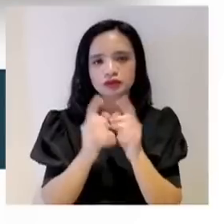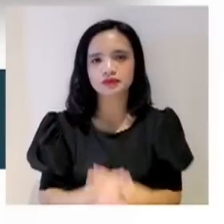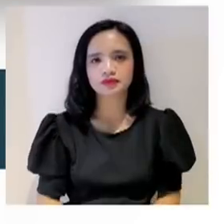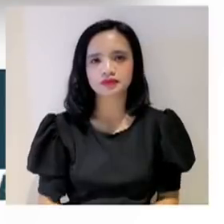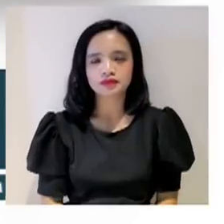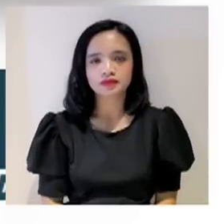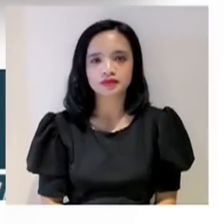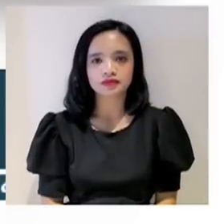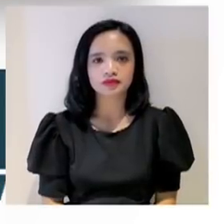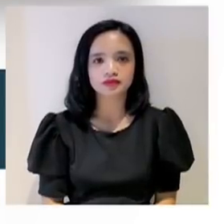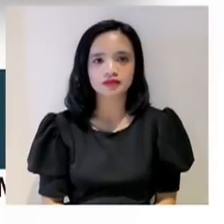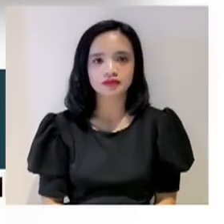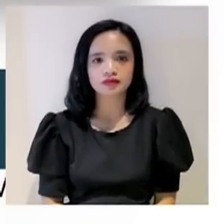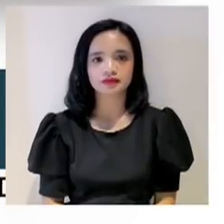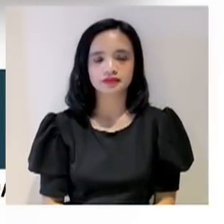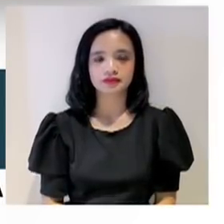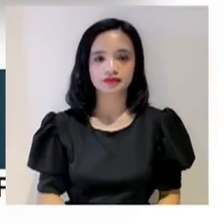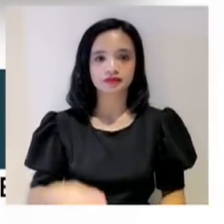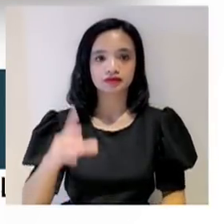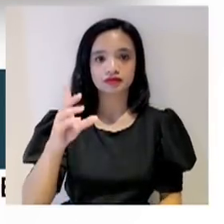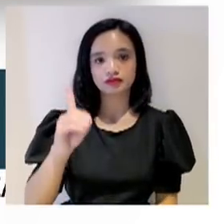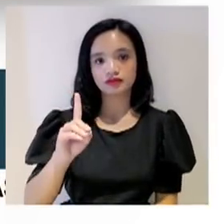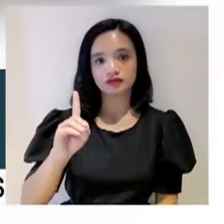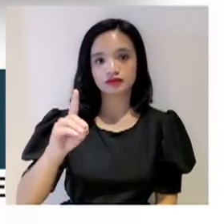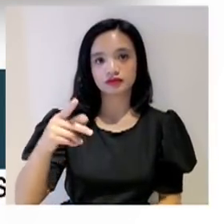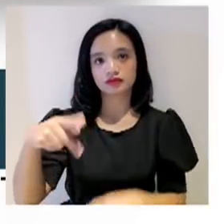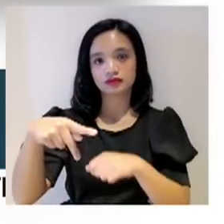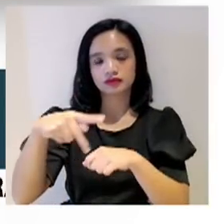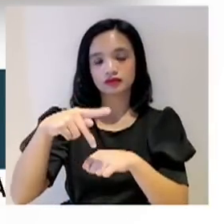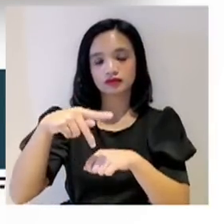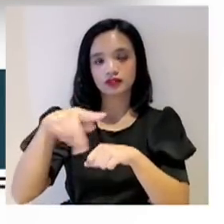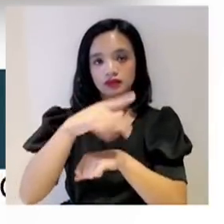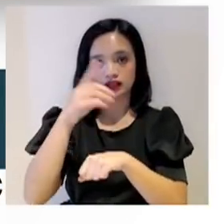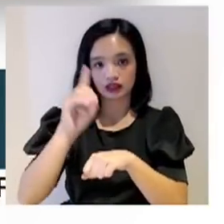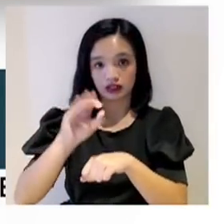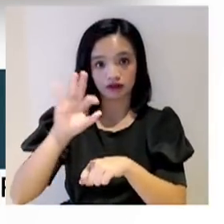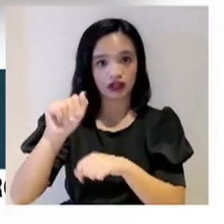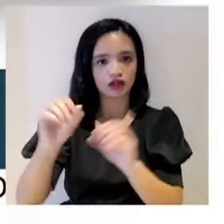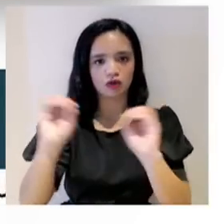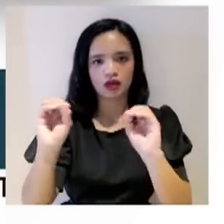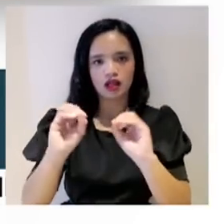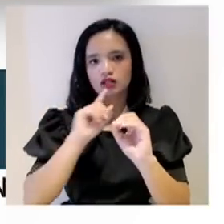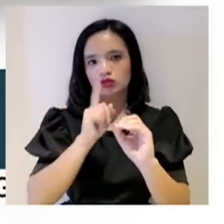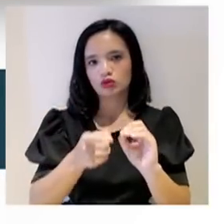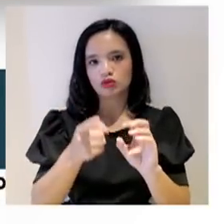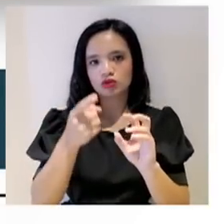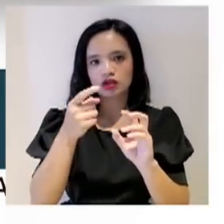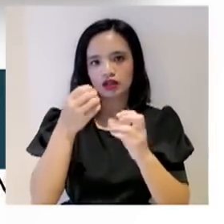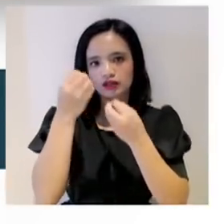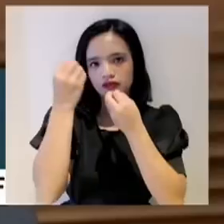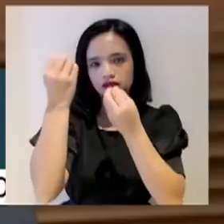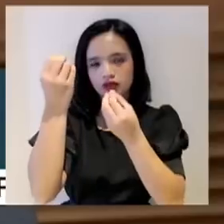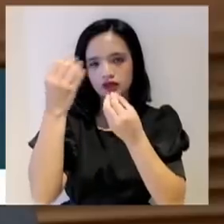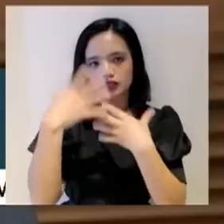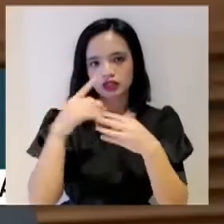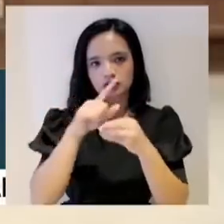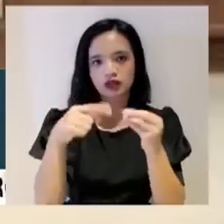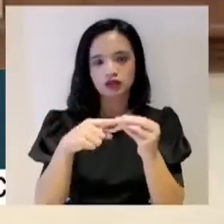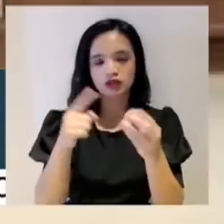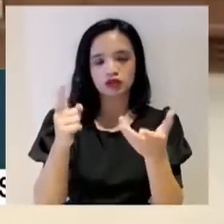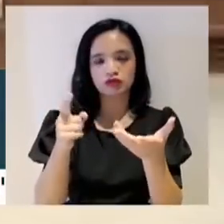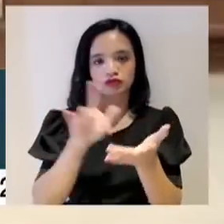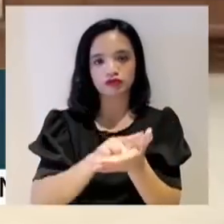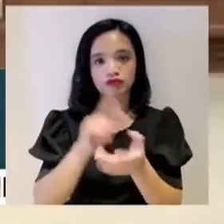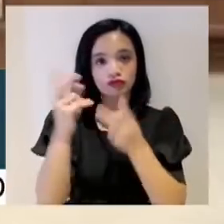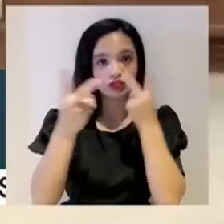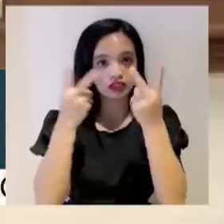Well, the Philippine Foreign Affairs Department meanwhile says it has no official information on Duterte's trip to China. Former presidential spokesperson